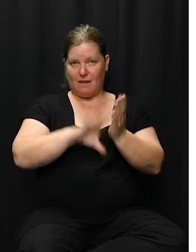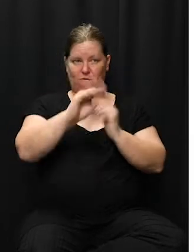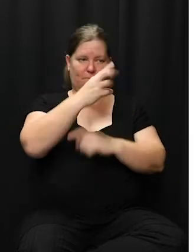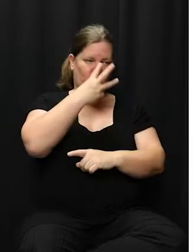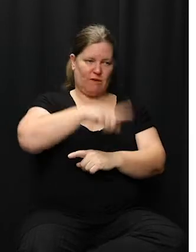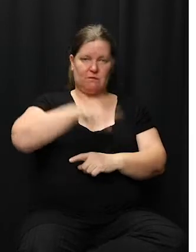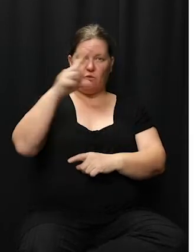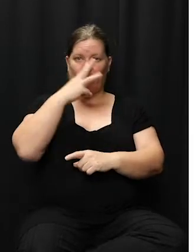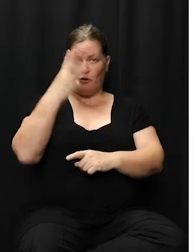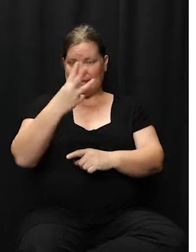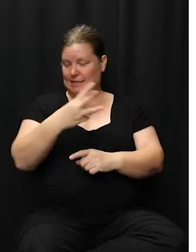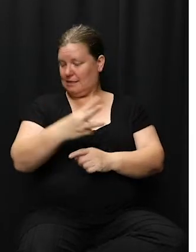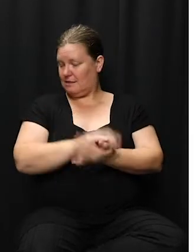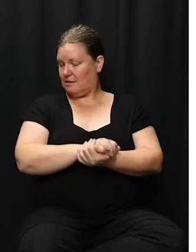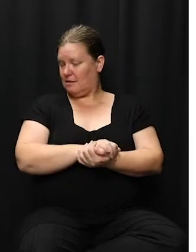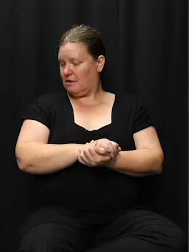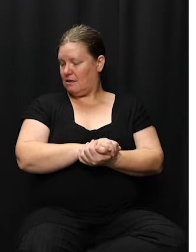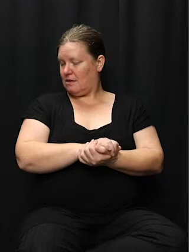reliability.